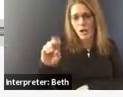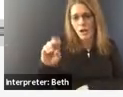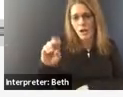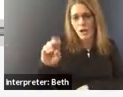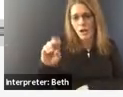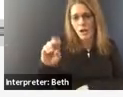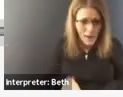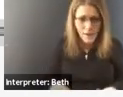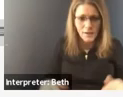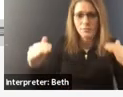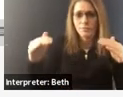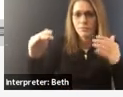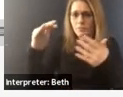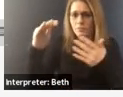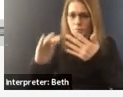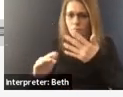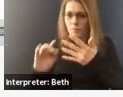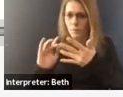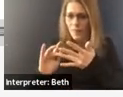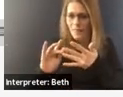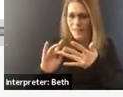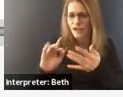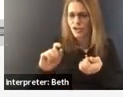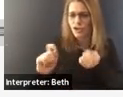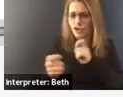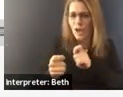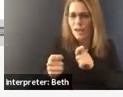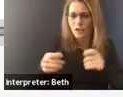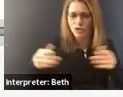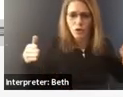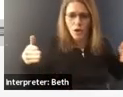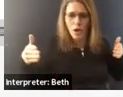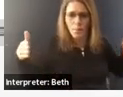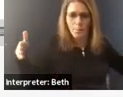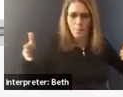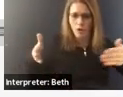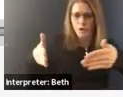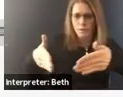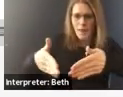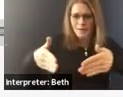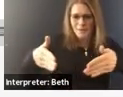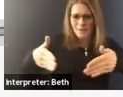and my focal length a little bit to add some drama to it.